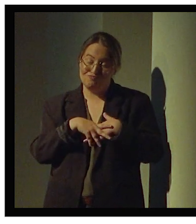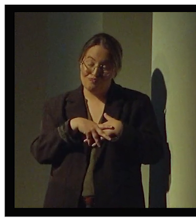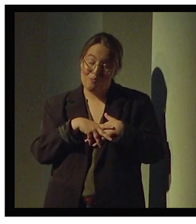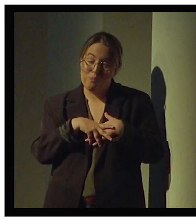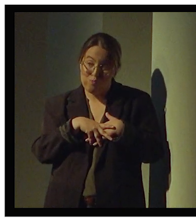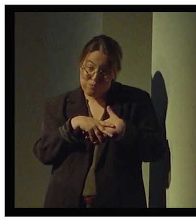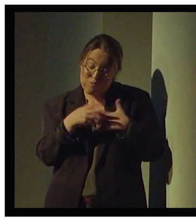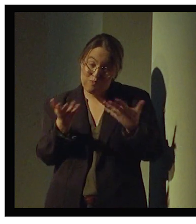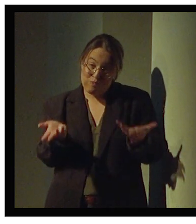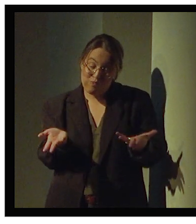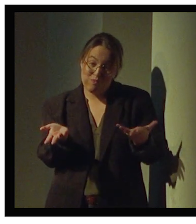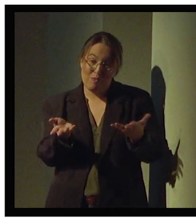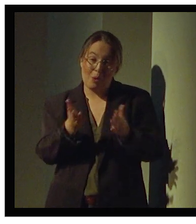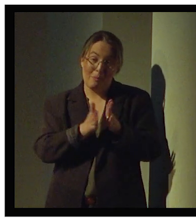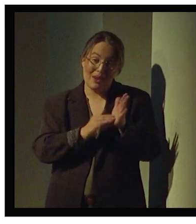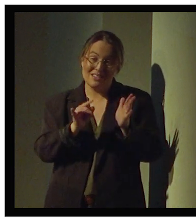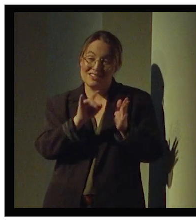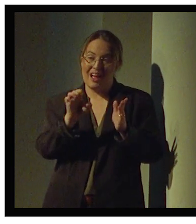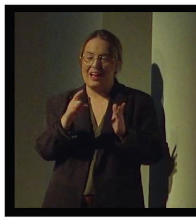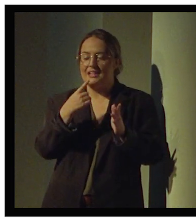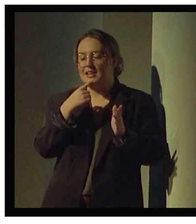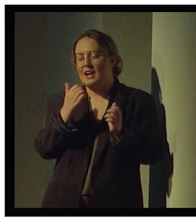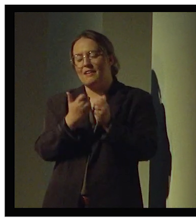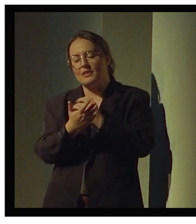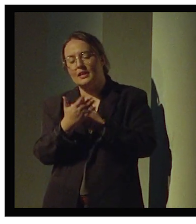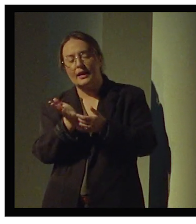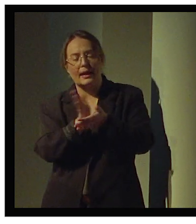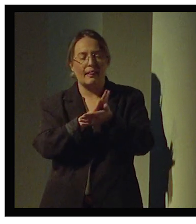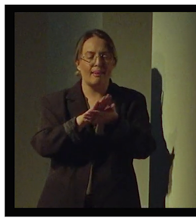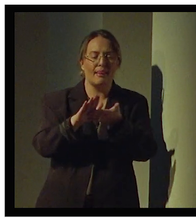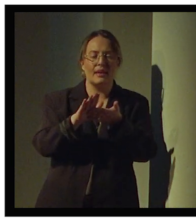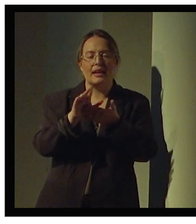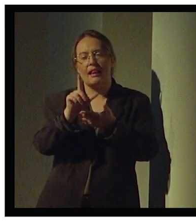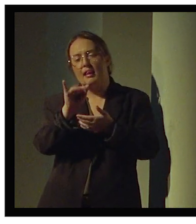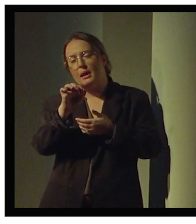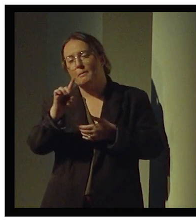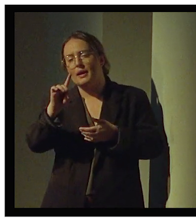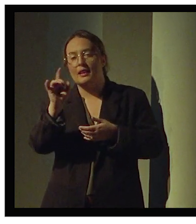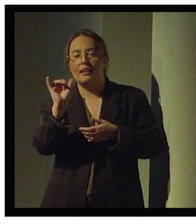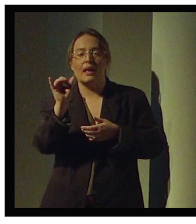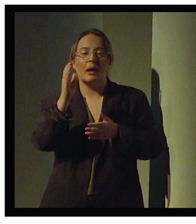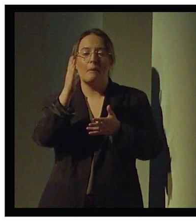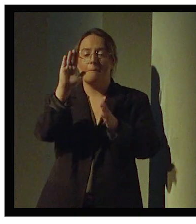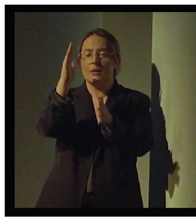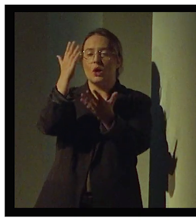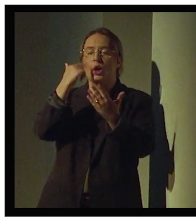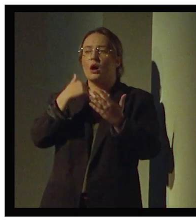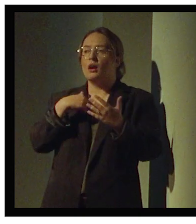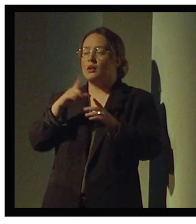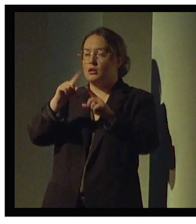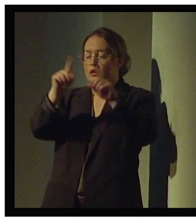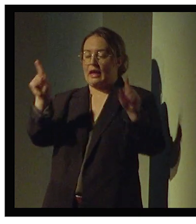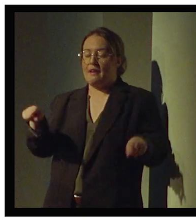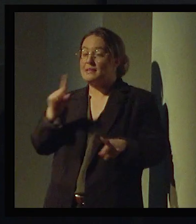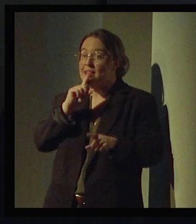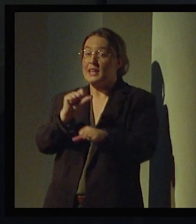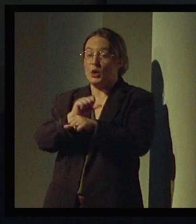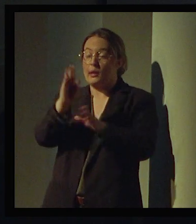Quote, everything will be clean and limpid like a mirror. We will be able to arrange our hair in front of the canvases.